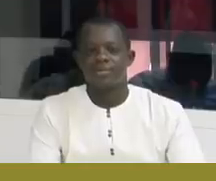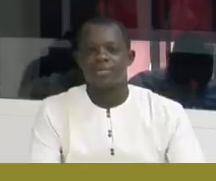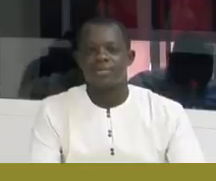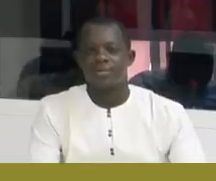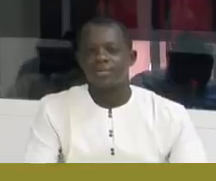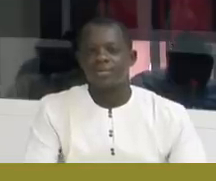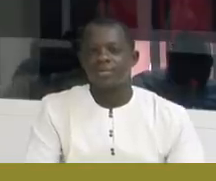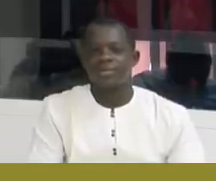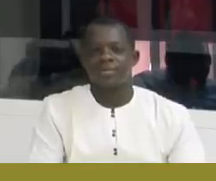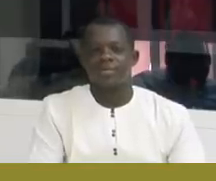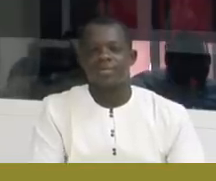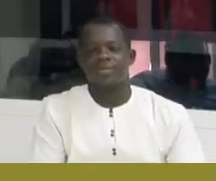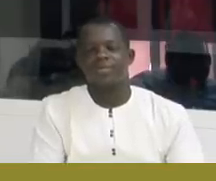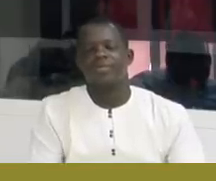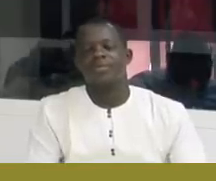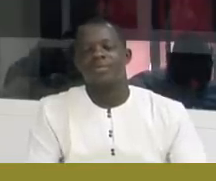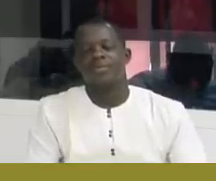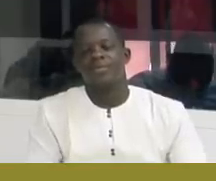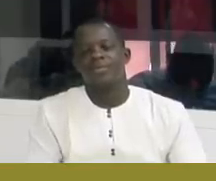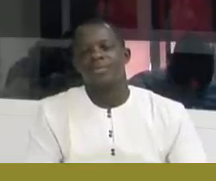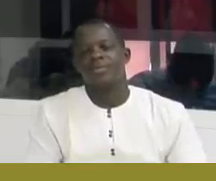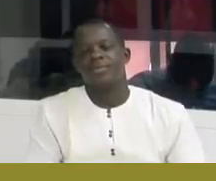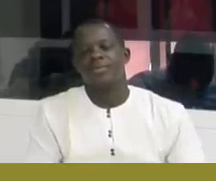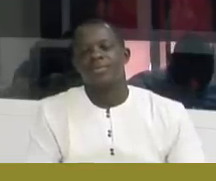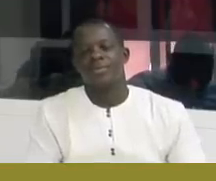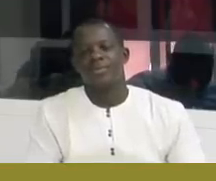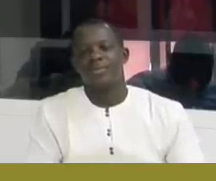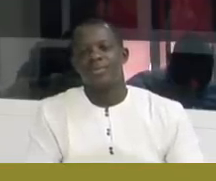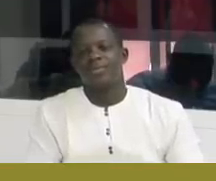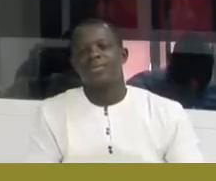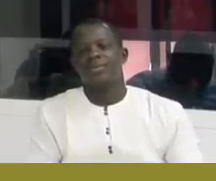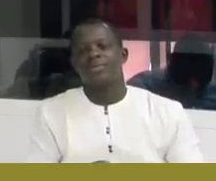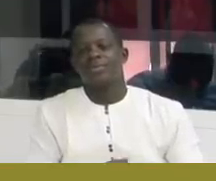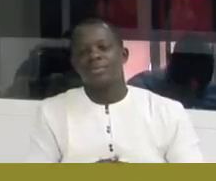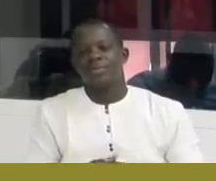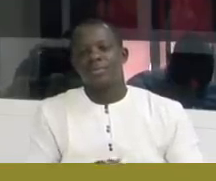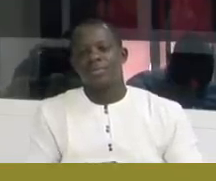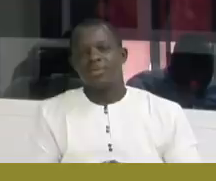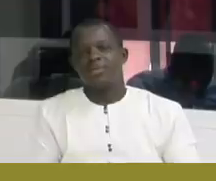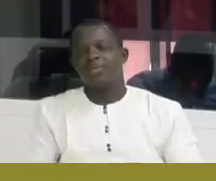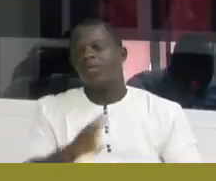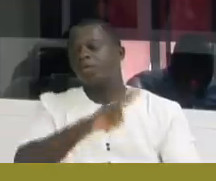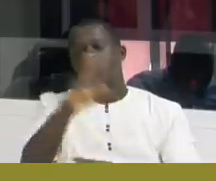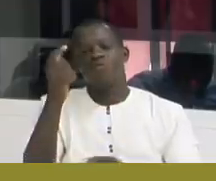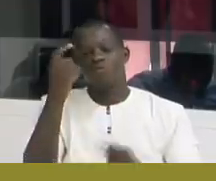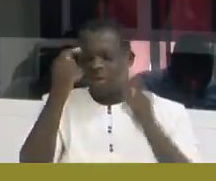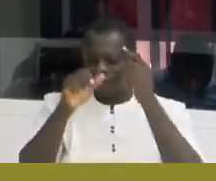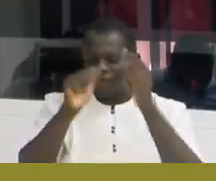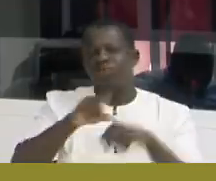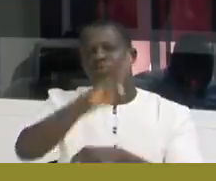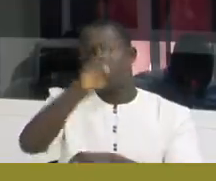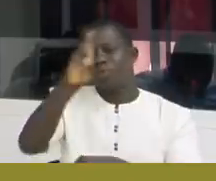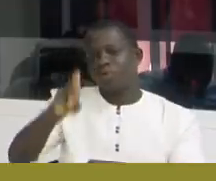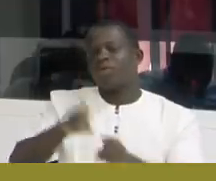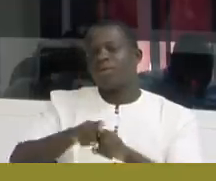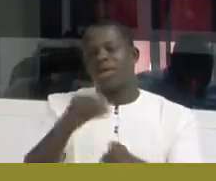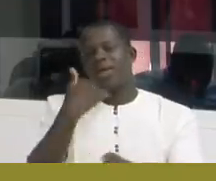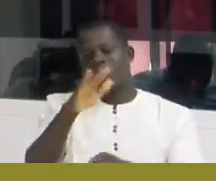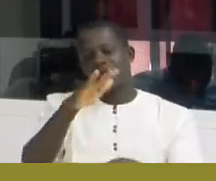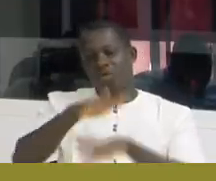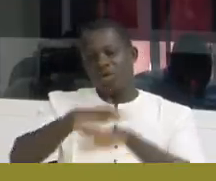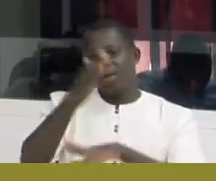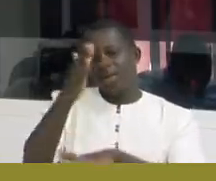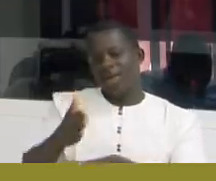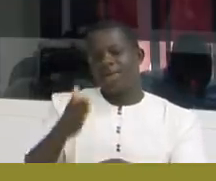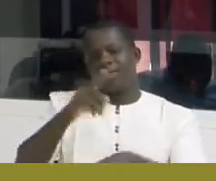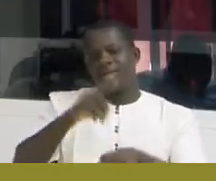so. Okay. Don't worry, the stones will be thrown at the right time. You see, if you just admit